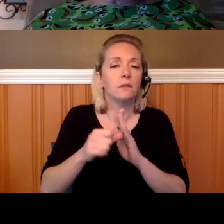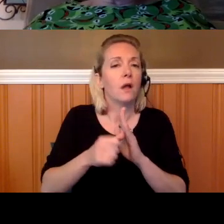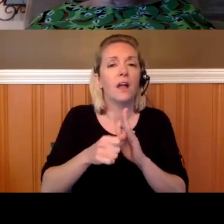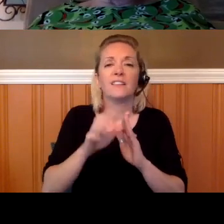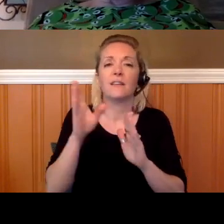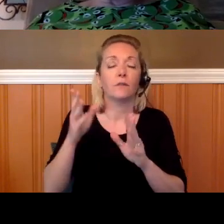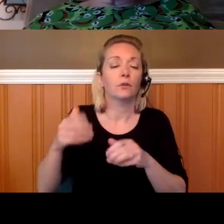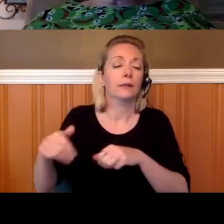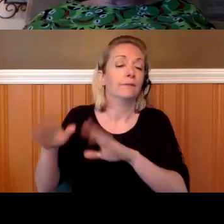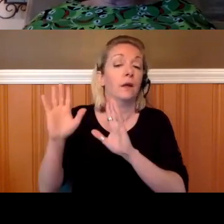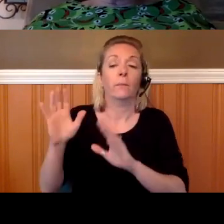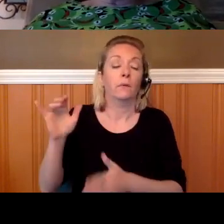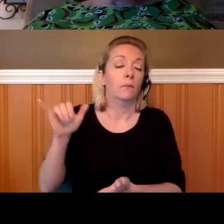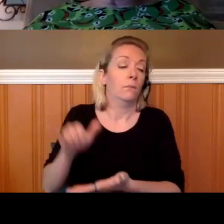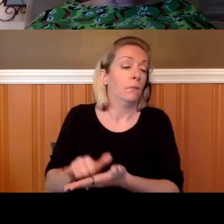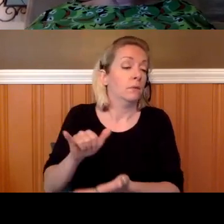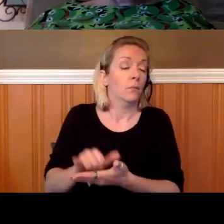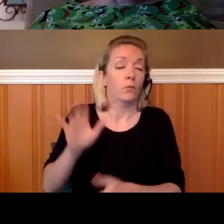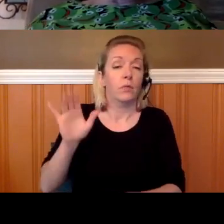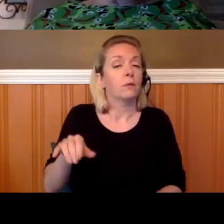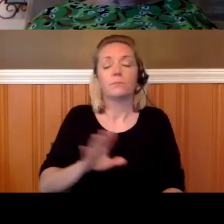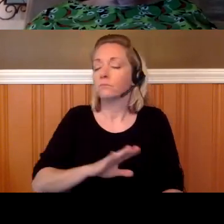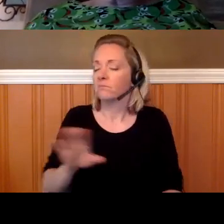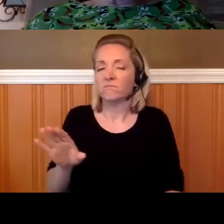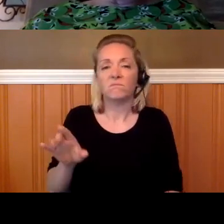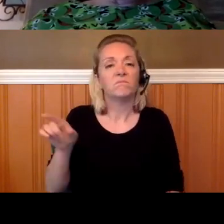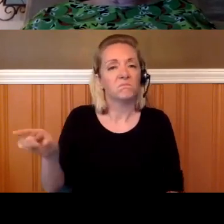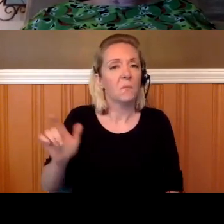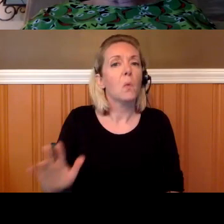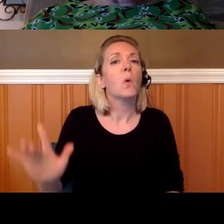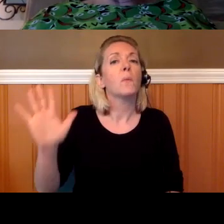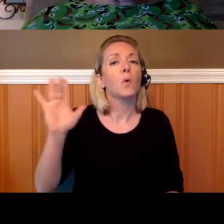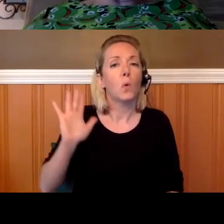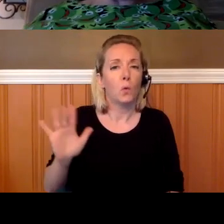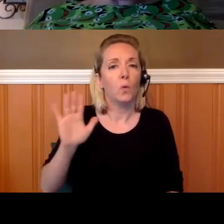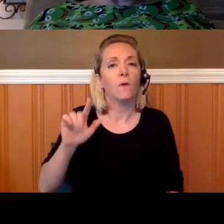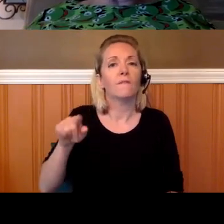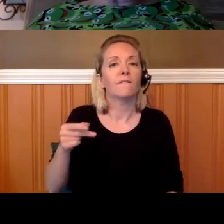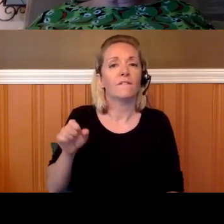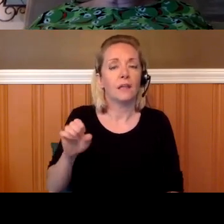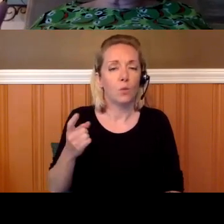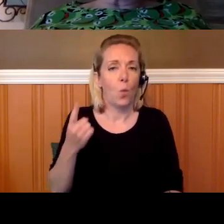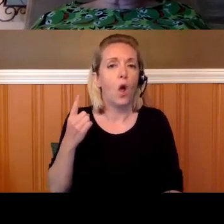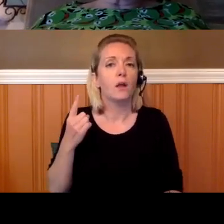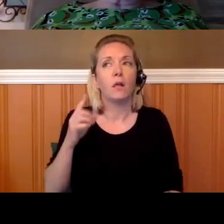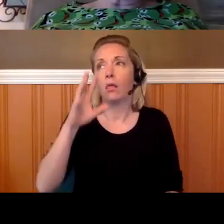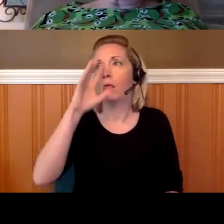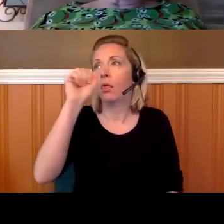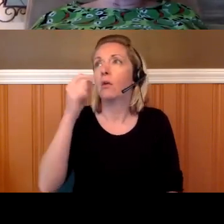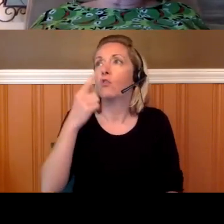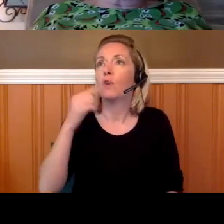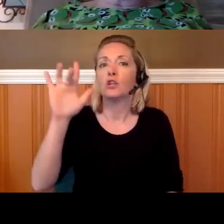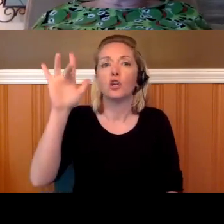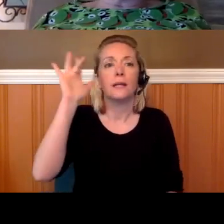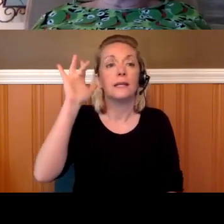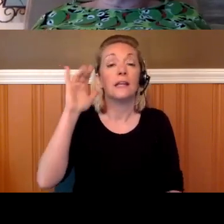it, because she was a kid that started in phase 1, looking at shiny red things. And